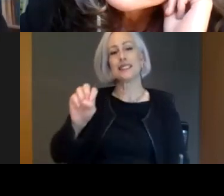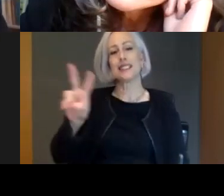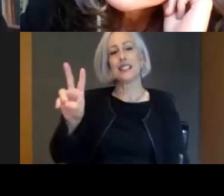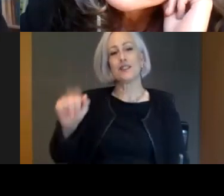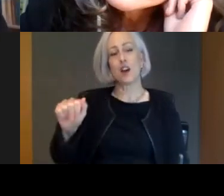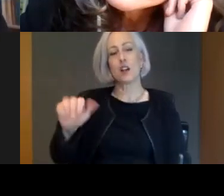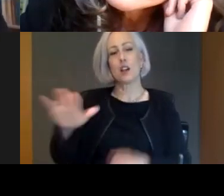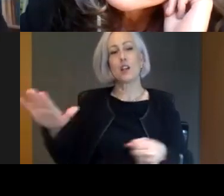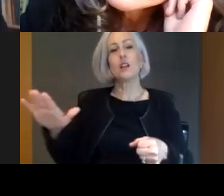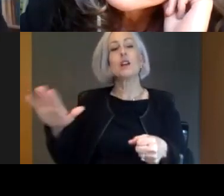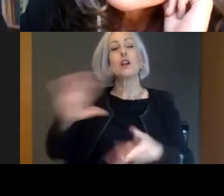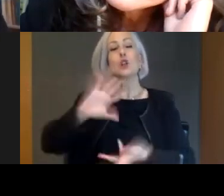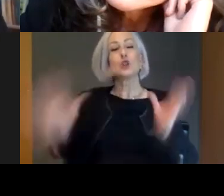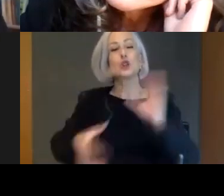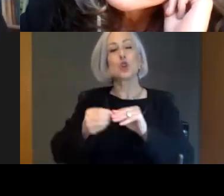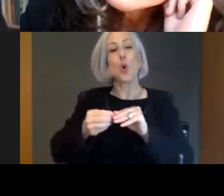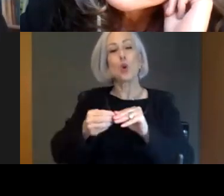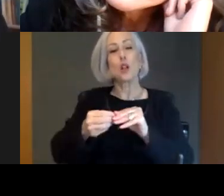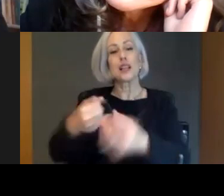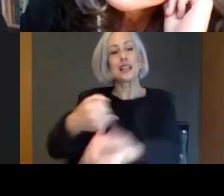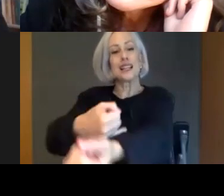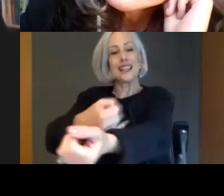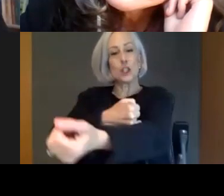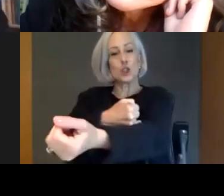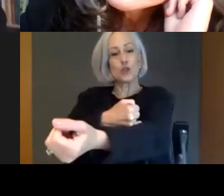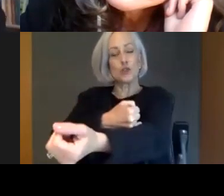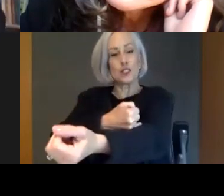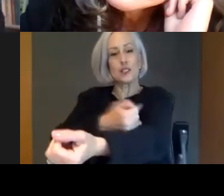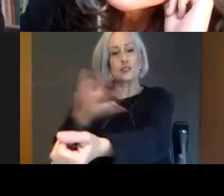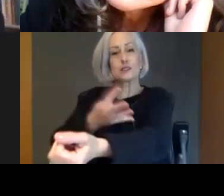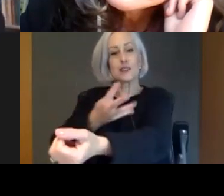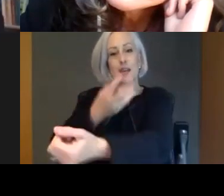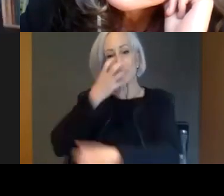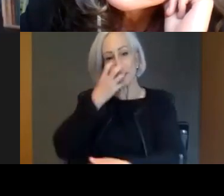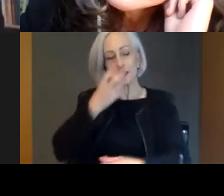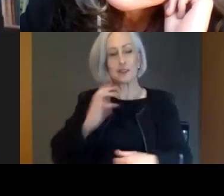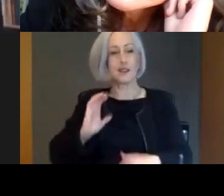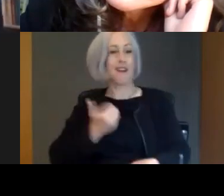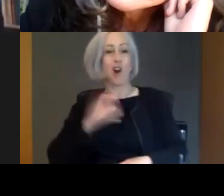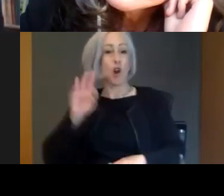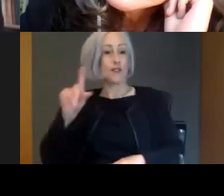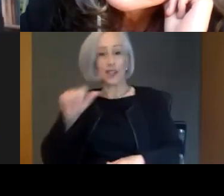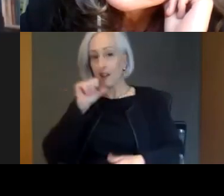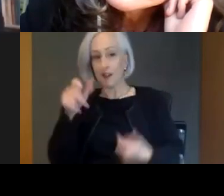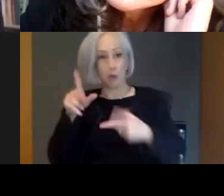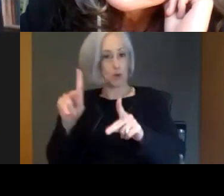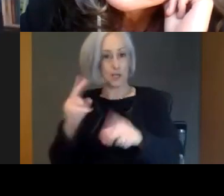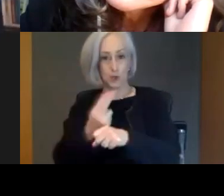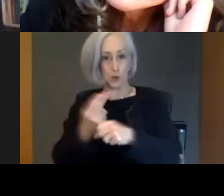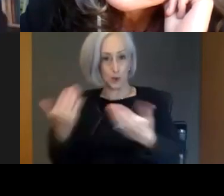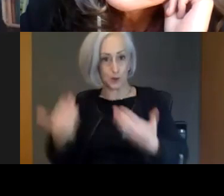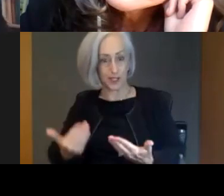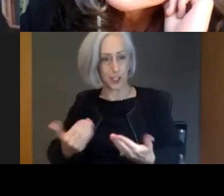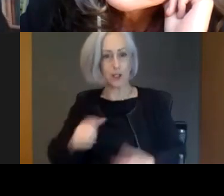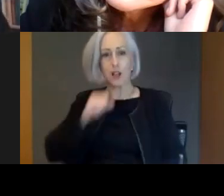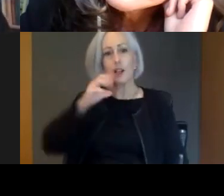anesthesia, with an apparatus that our FDA does not allow us to use, and we're not familiar